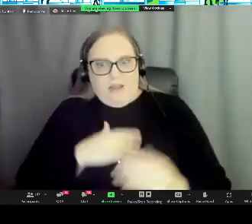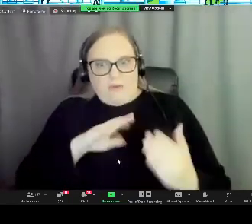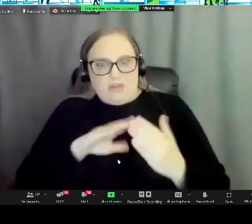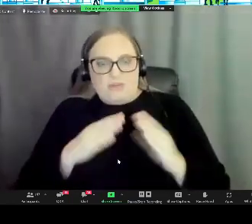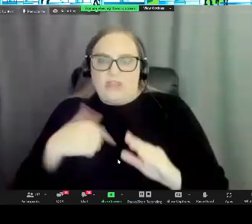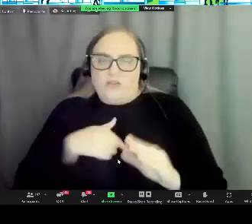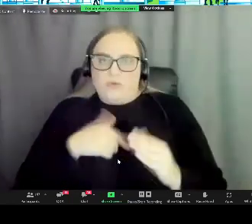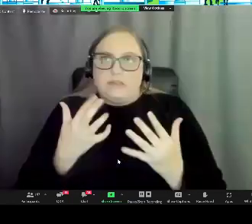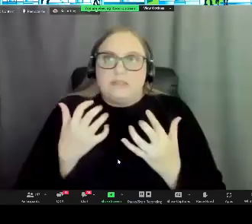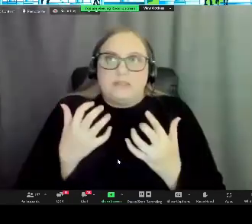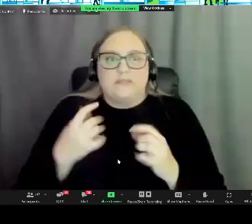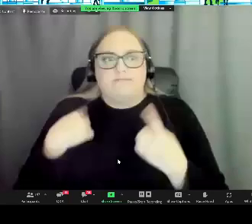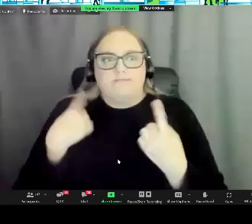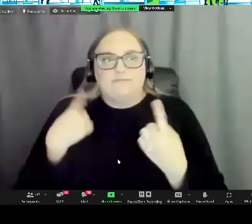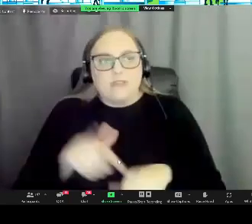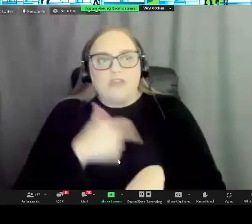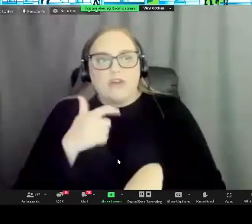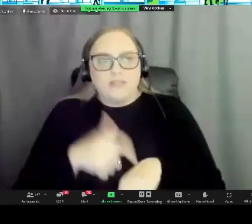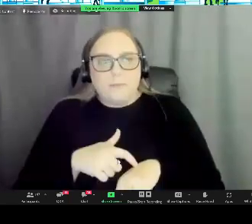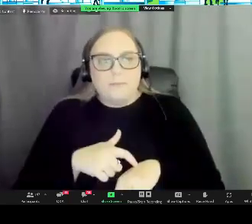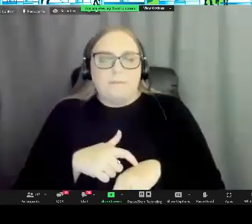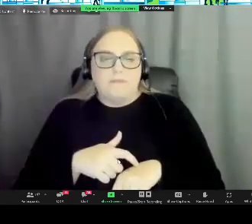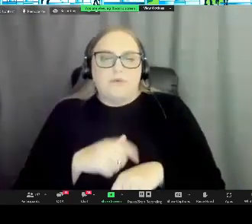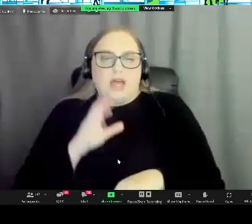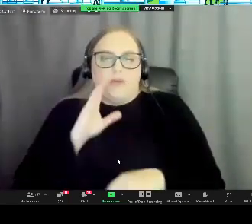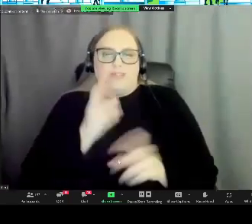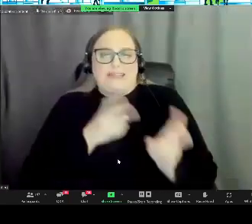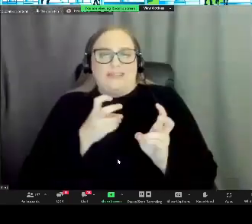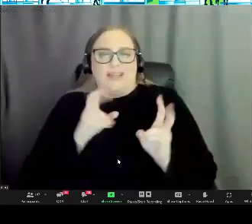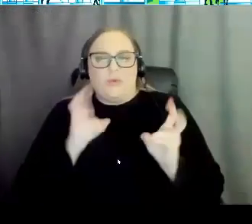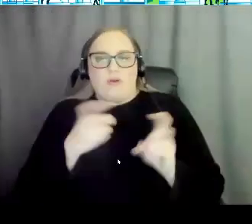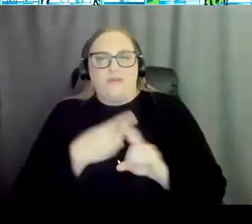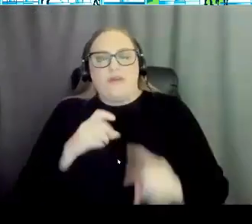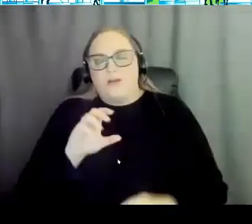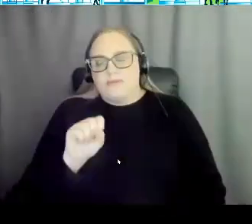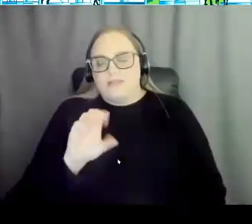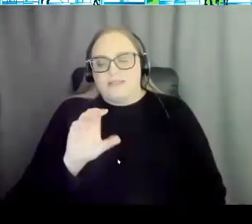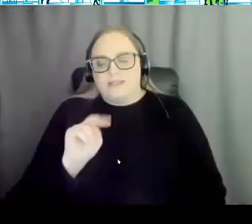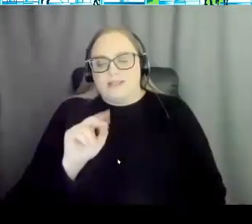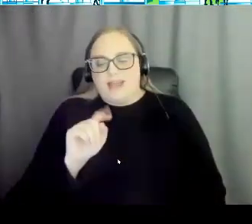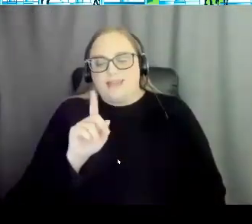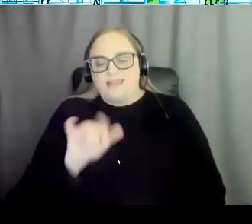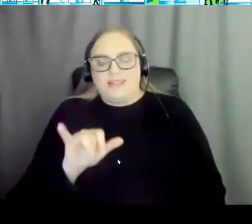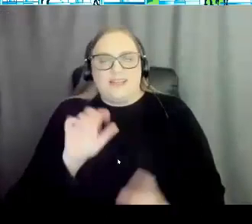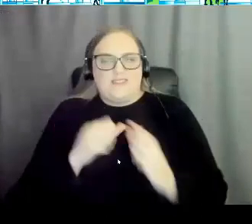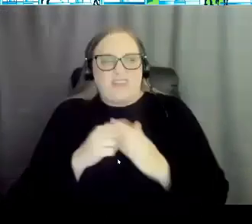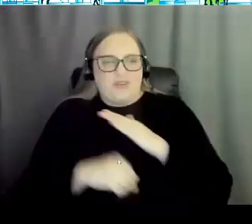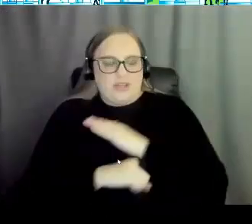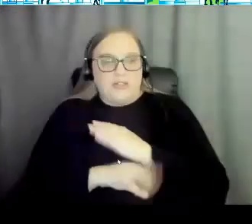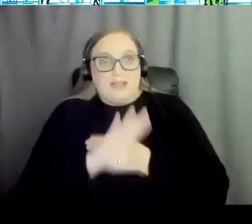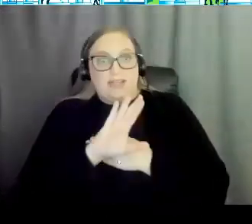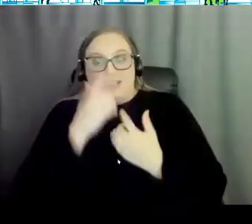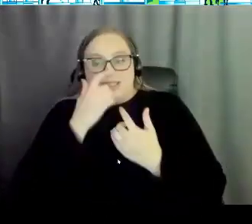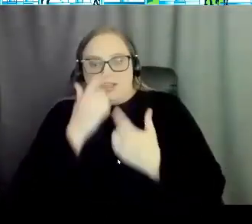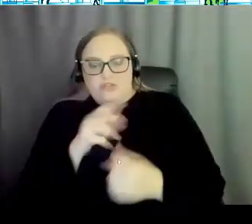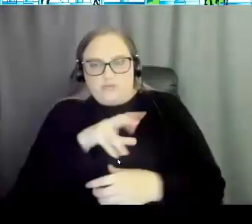time. So we'll steal a quote from our partner, the Schenectady Foundation, where he said his interest in this effort